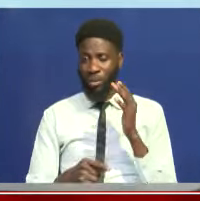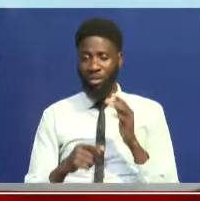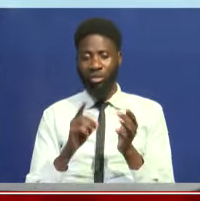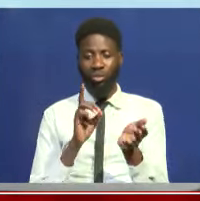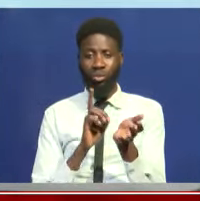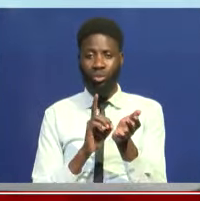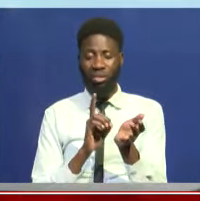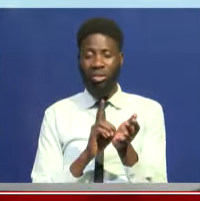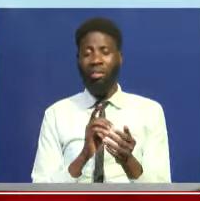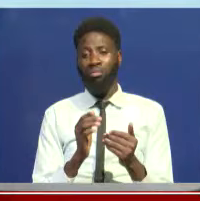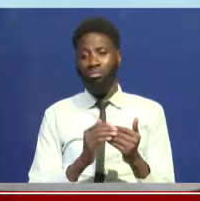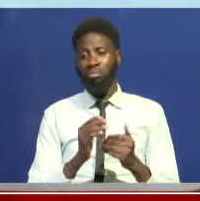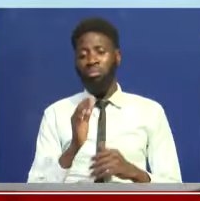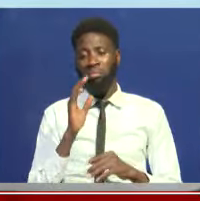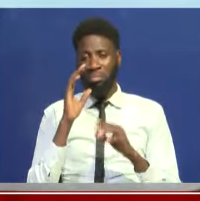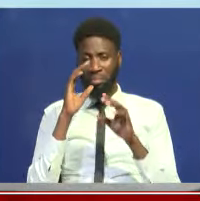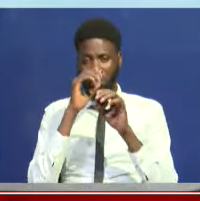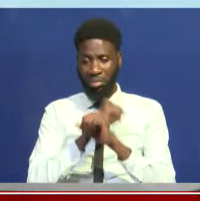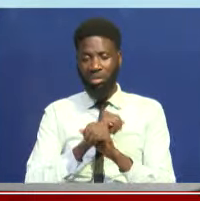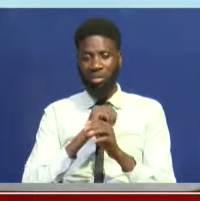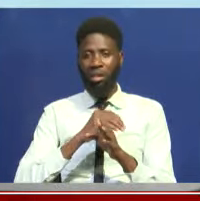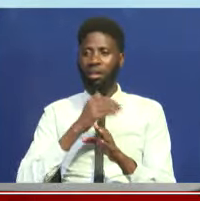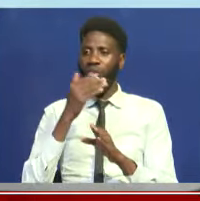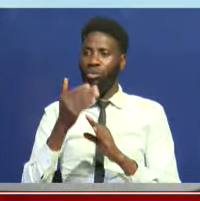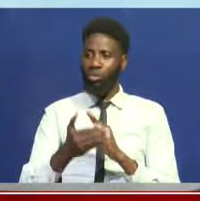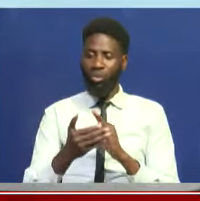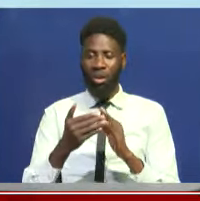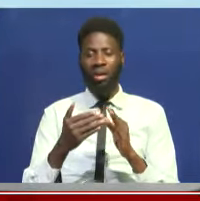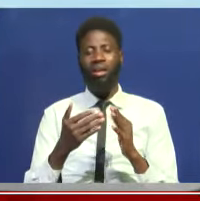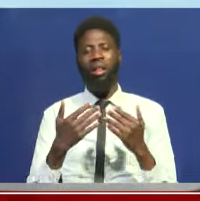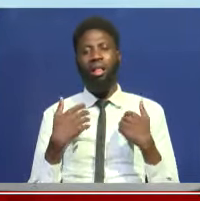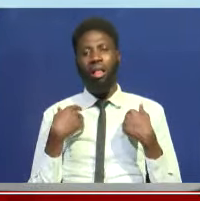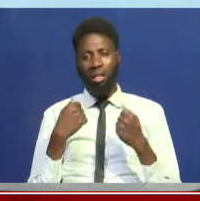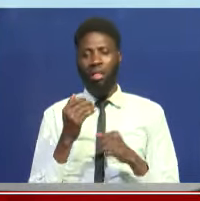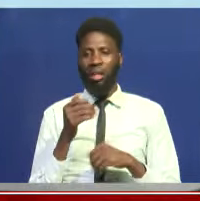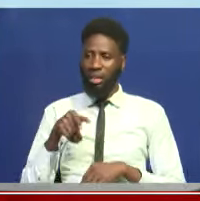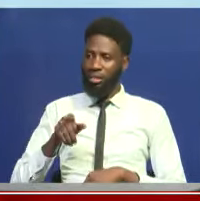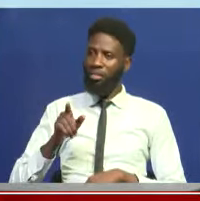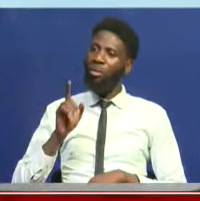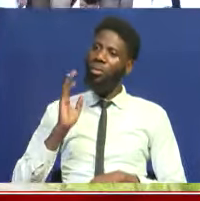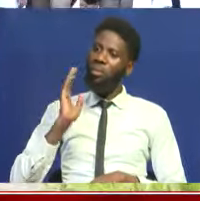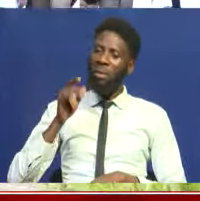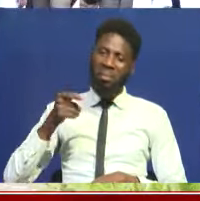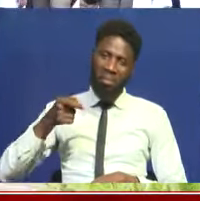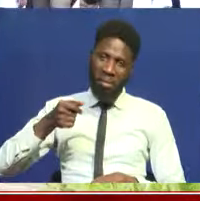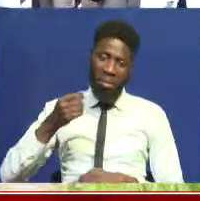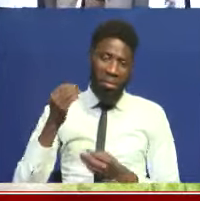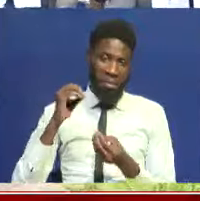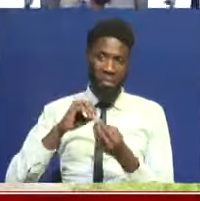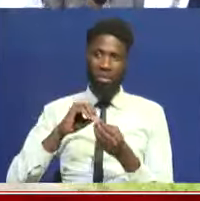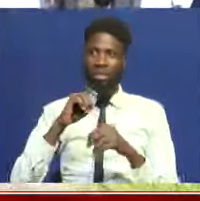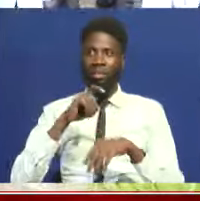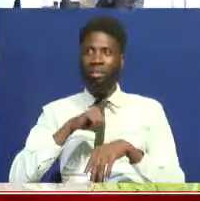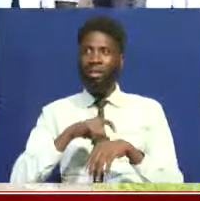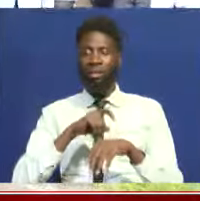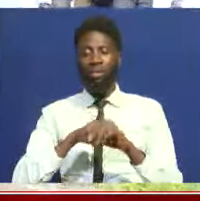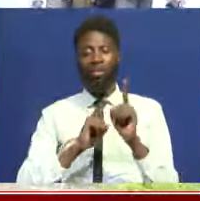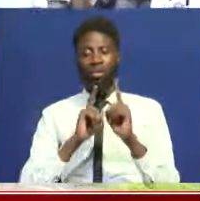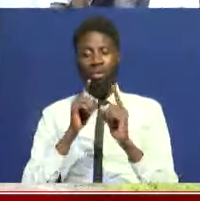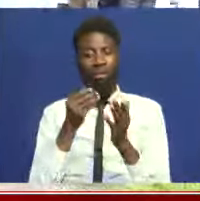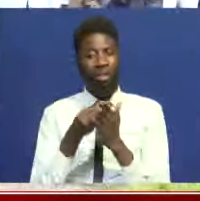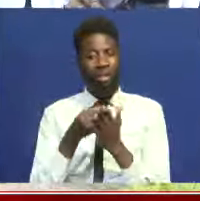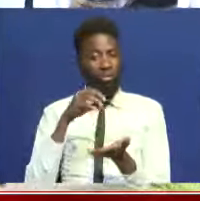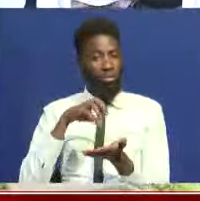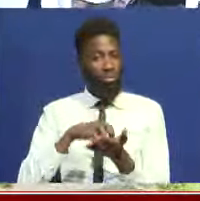lack comprehensive coverage and will be forced to dig deeper into their pockets, hence worsening the financial situation